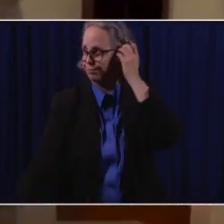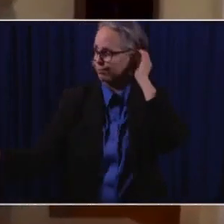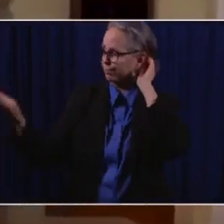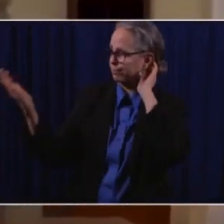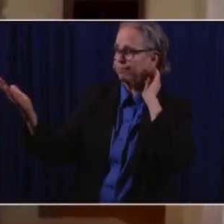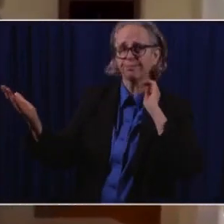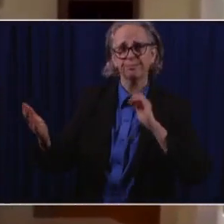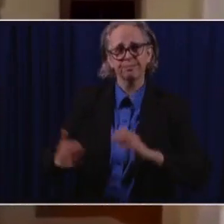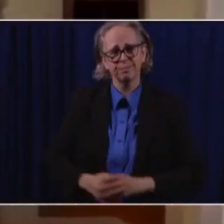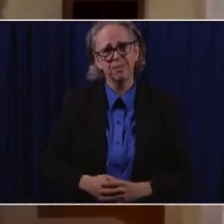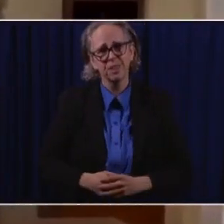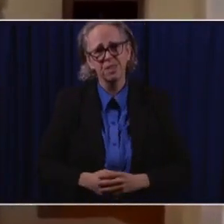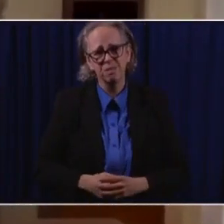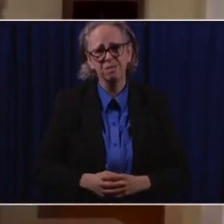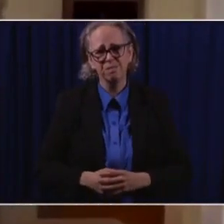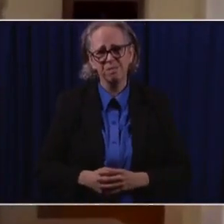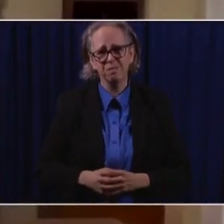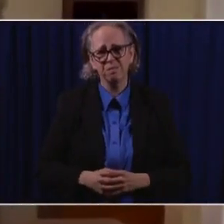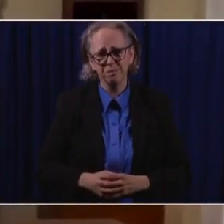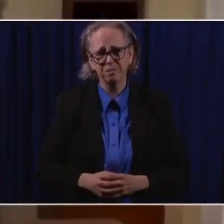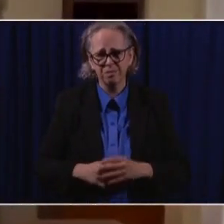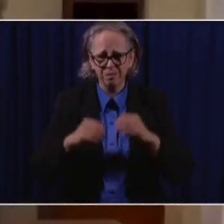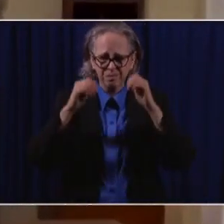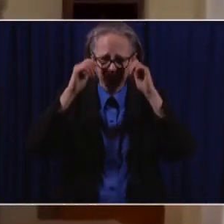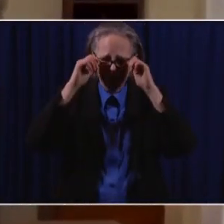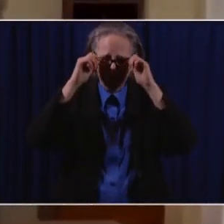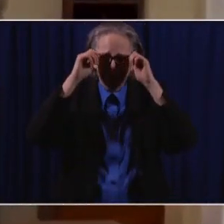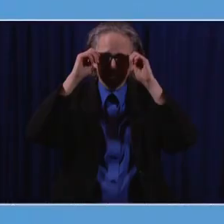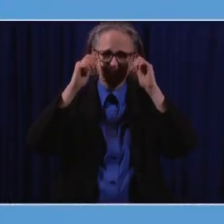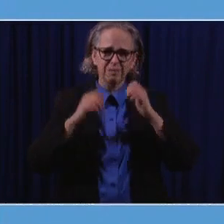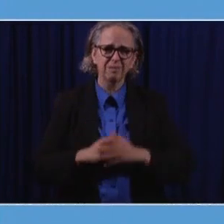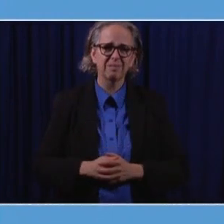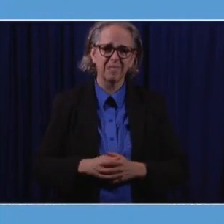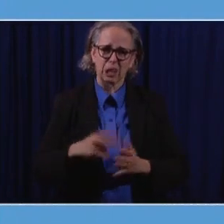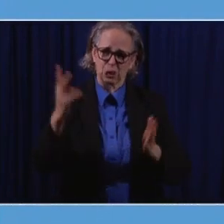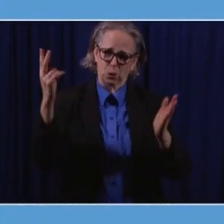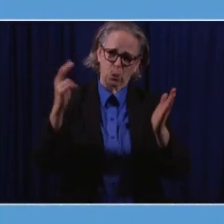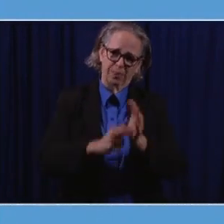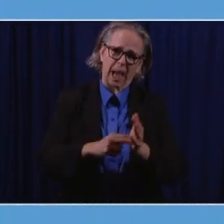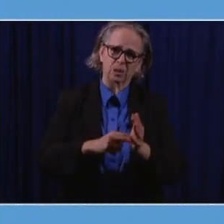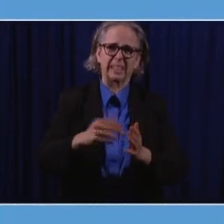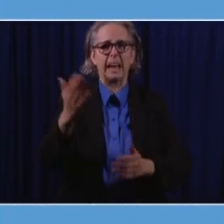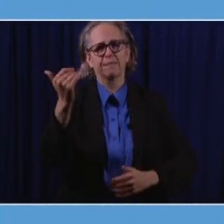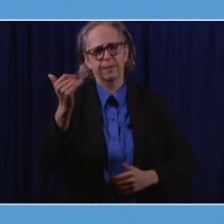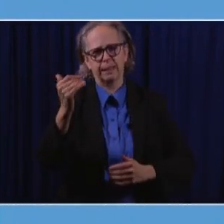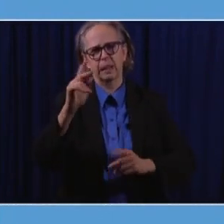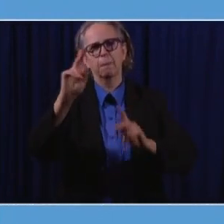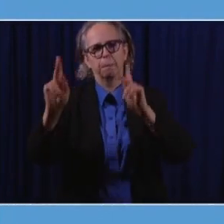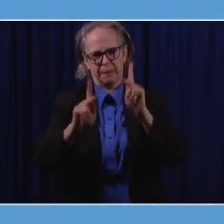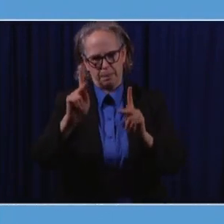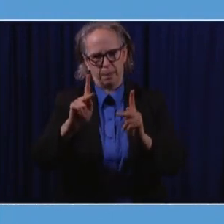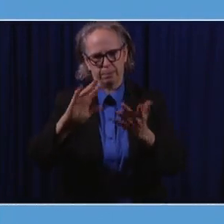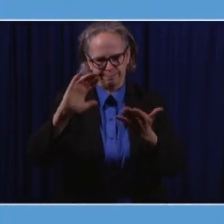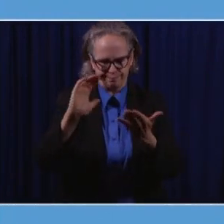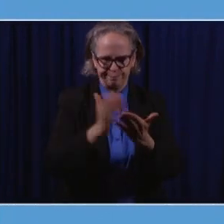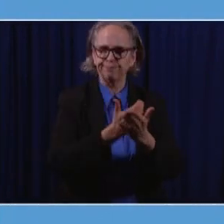today. Today, we're reporting 2,015 new cases in Ohio. It was not long